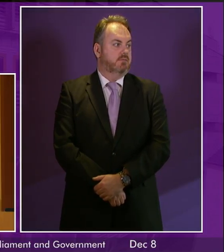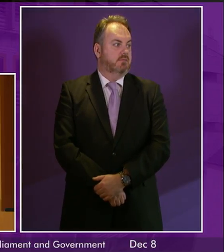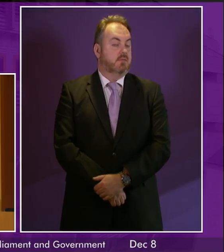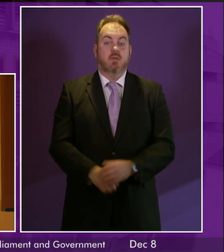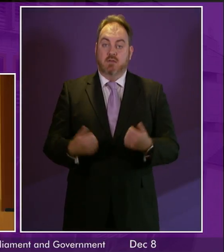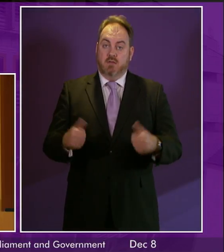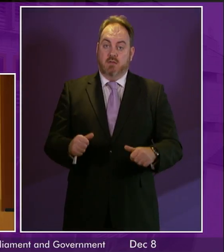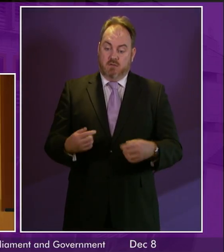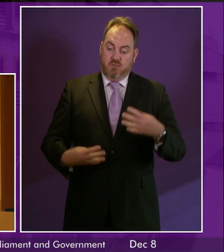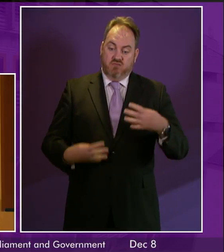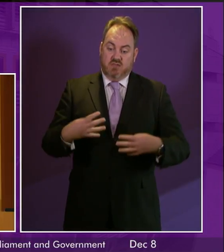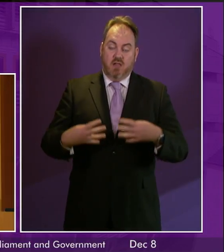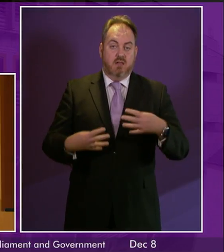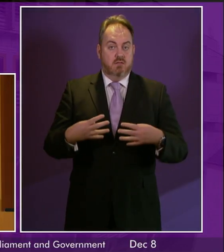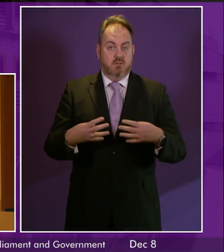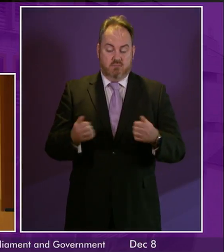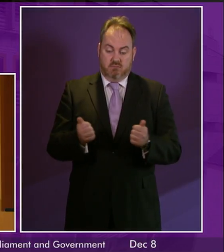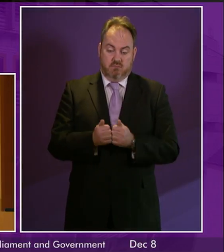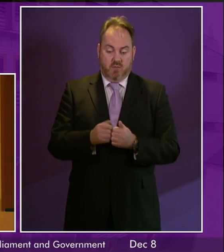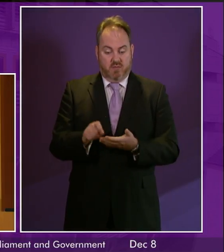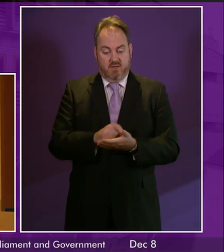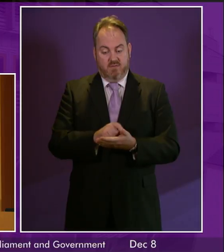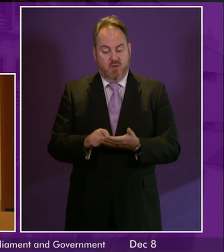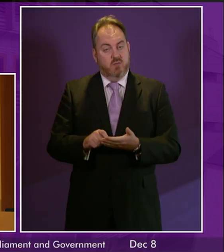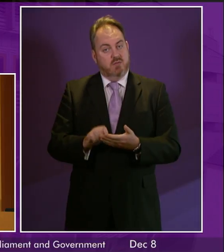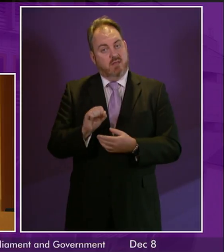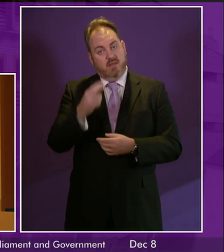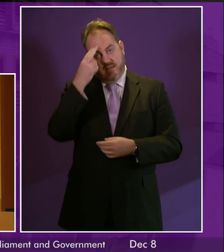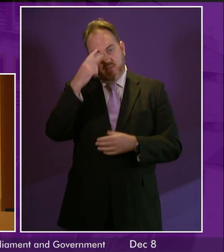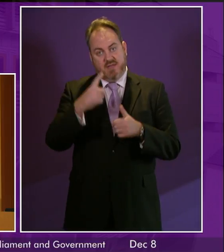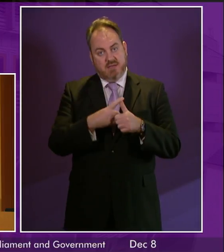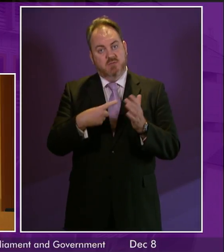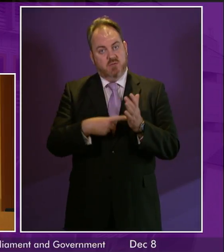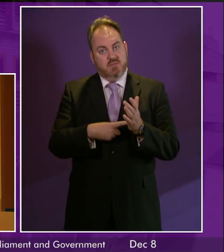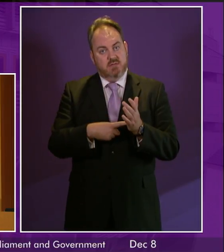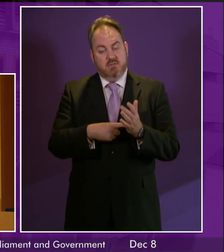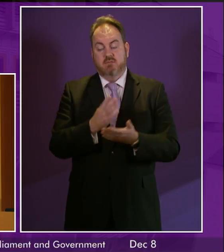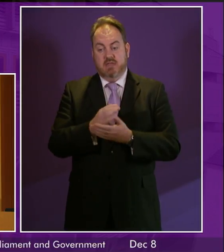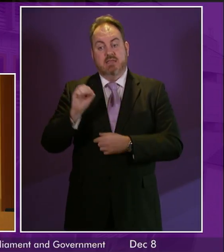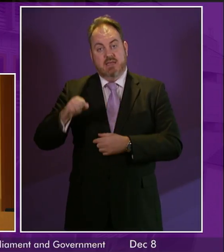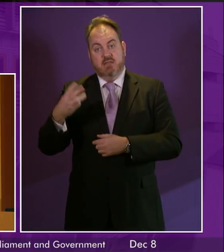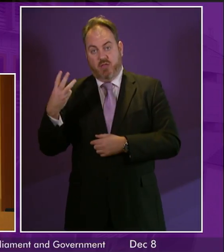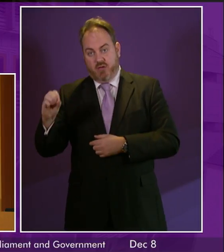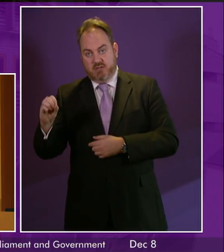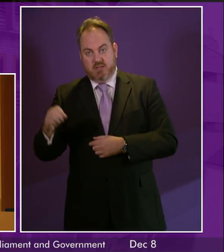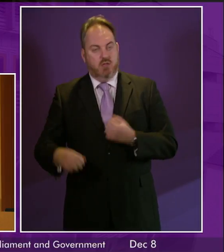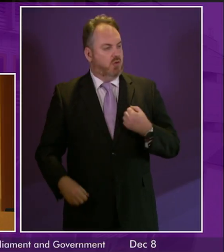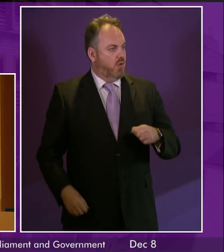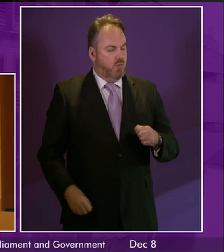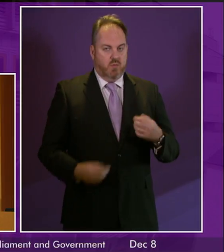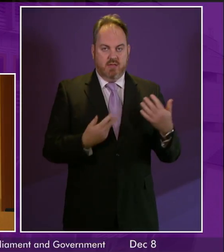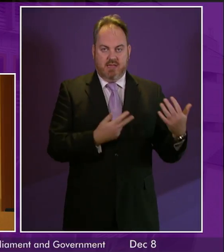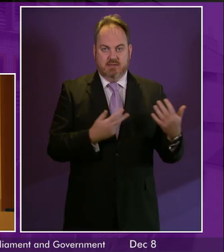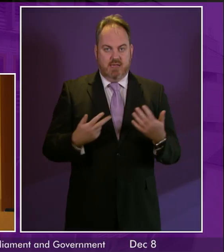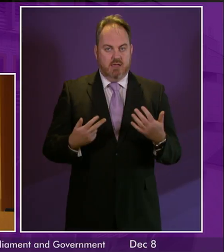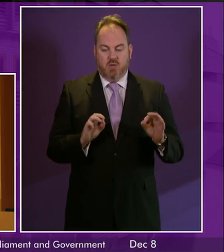The result of the vote on amendment number 2948.2 in the name of Adam Tompkins is yes 30, no 88. There